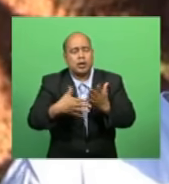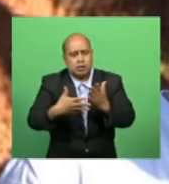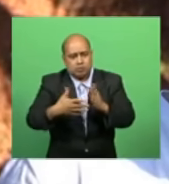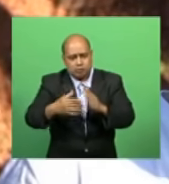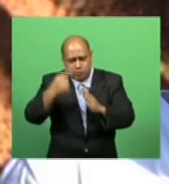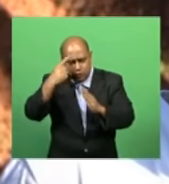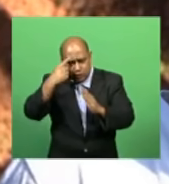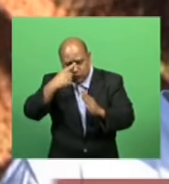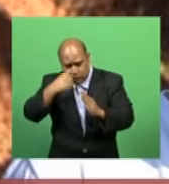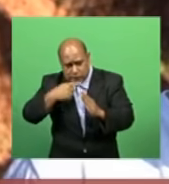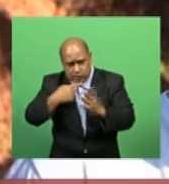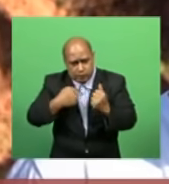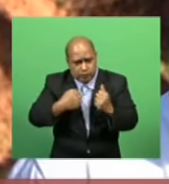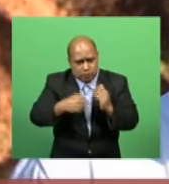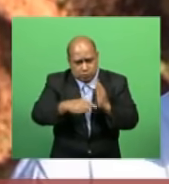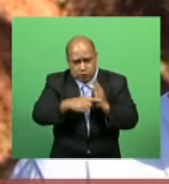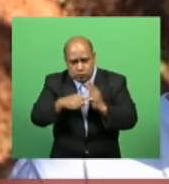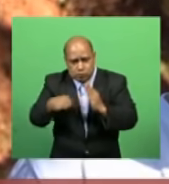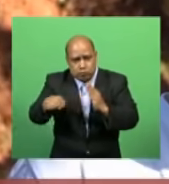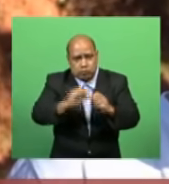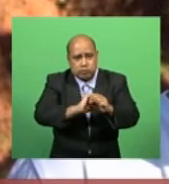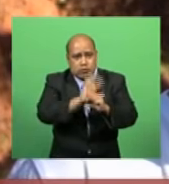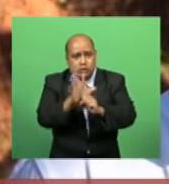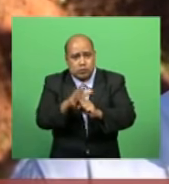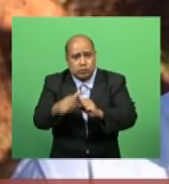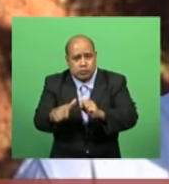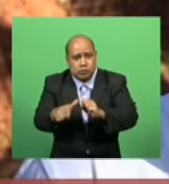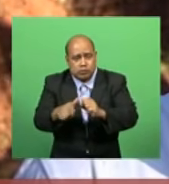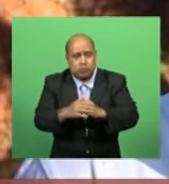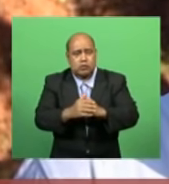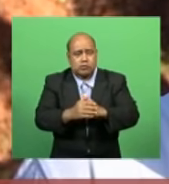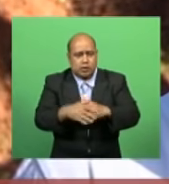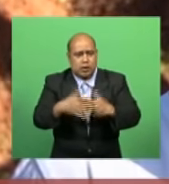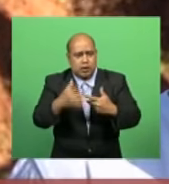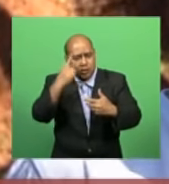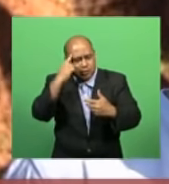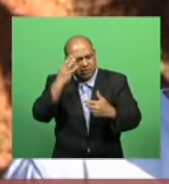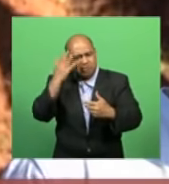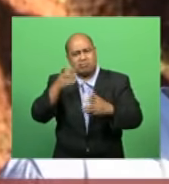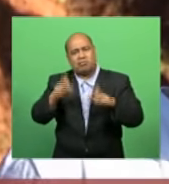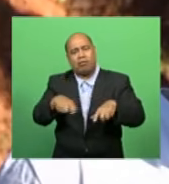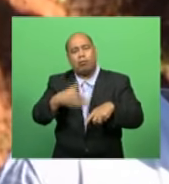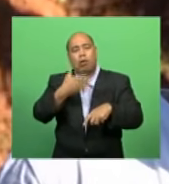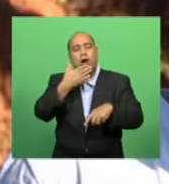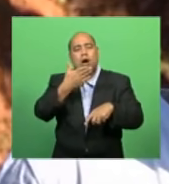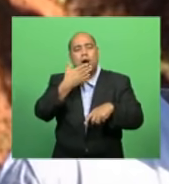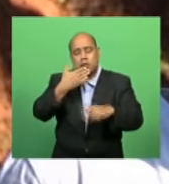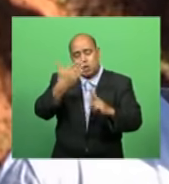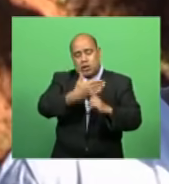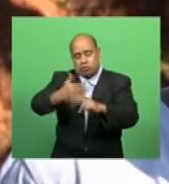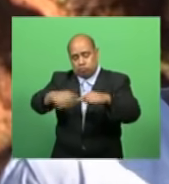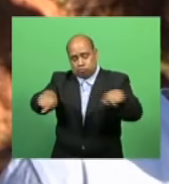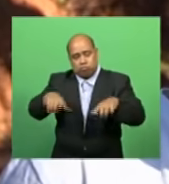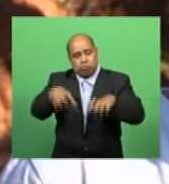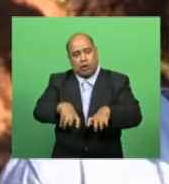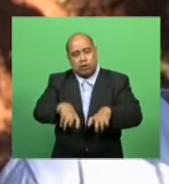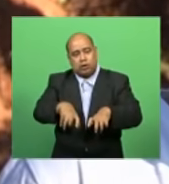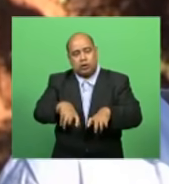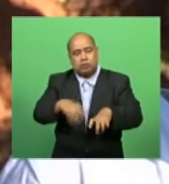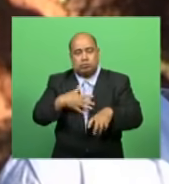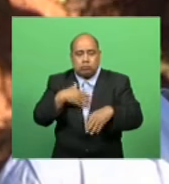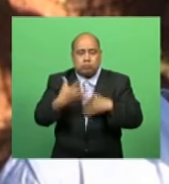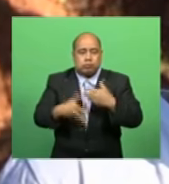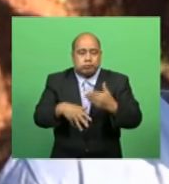the beginning, it was kind of like boring, but then during the lockdown,